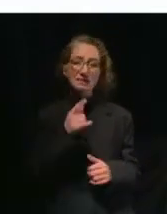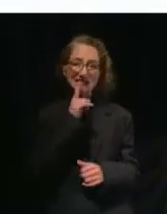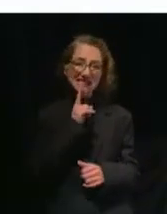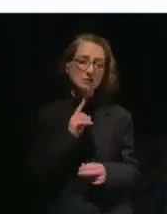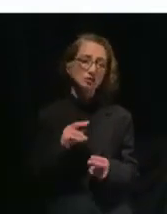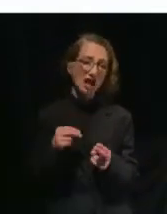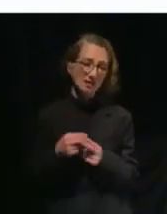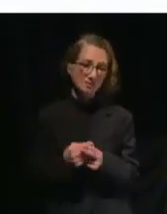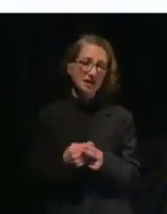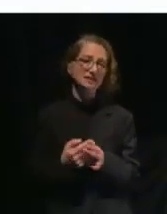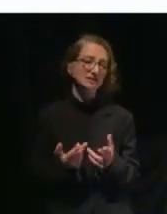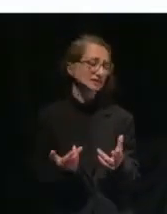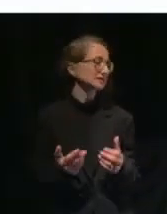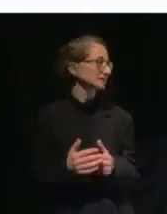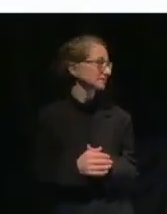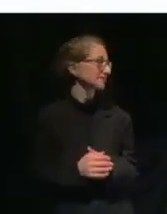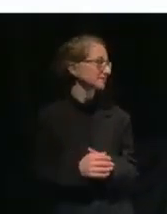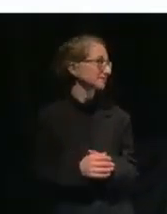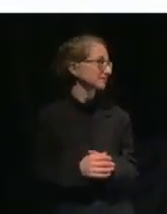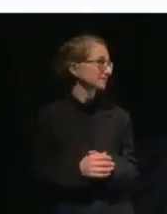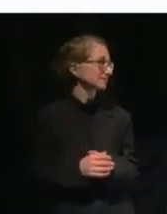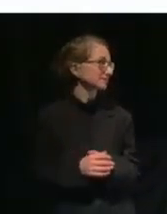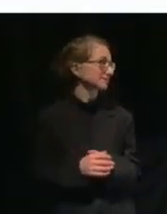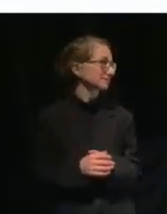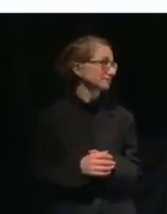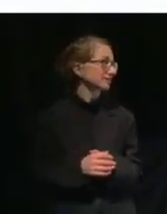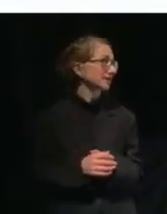but hey, maybe with this production I'll be able to tour and travel,